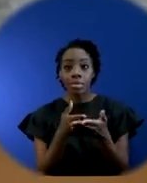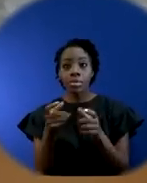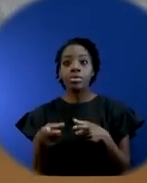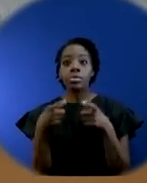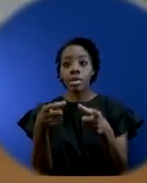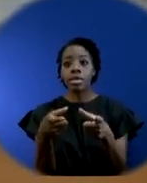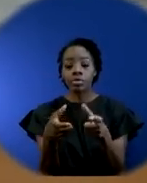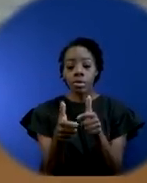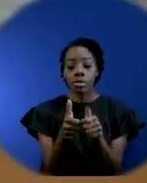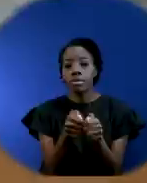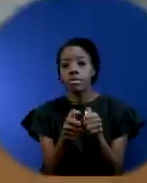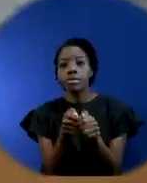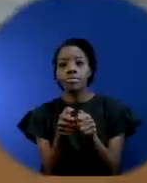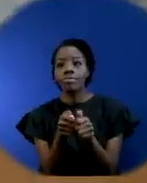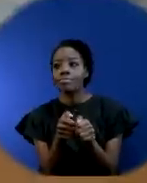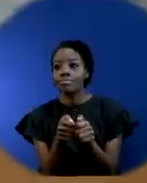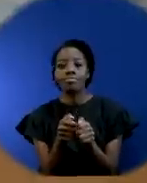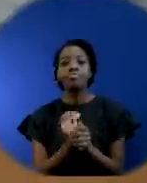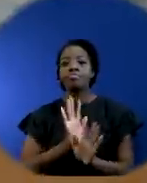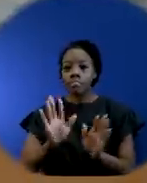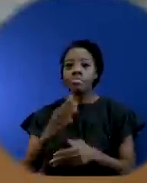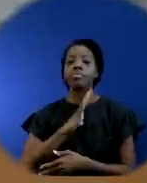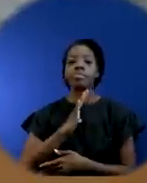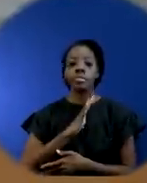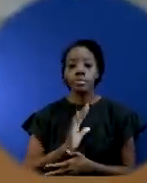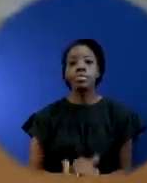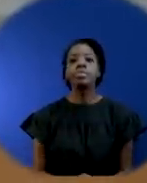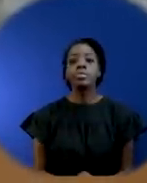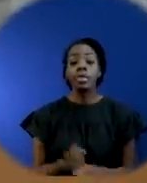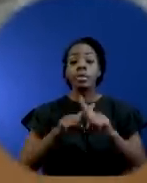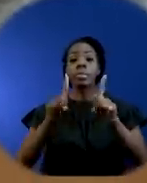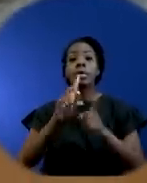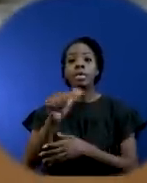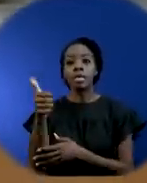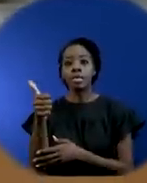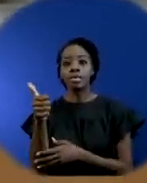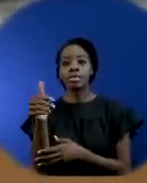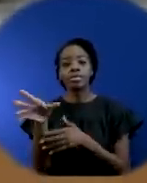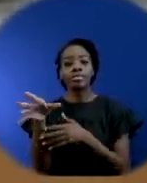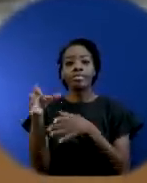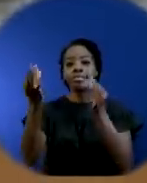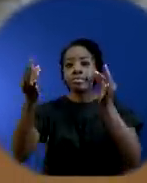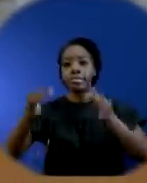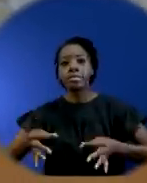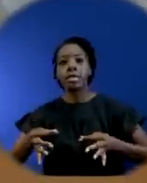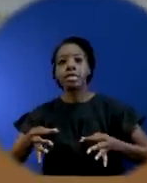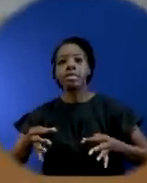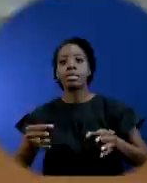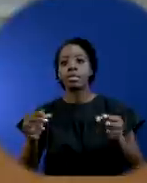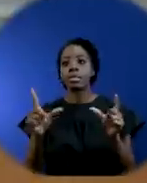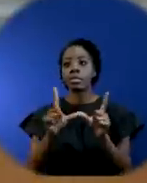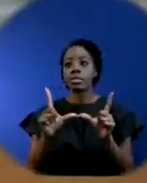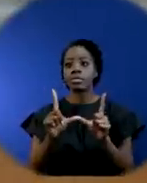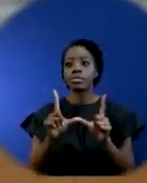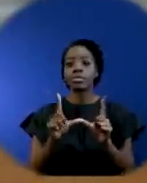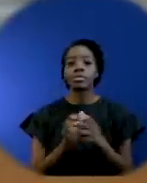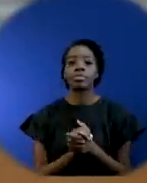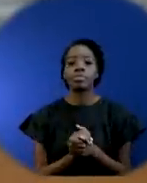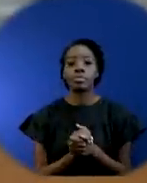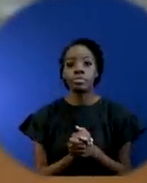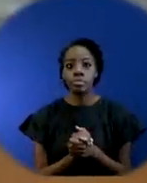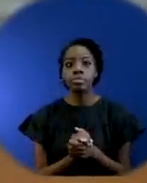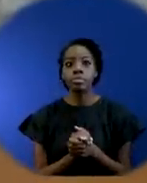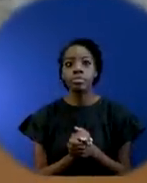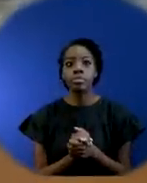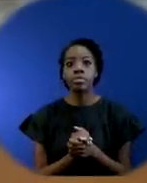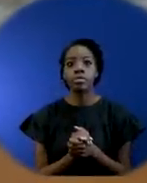give through our devices as we have since the beginning of the pandemic, but others have chosen to give through envelopes, that tangible gift that you're able to